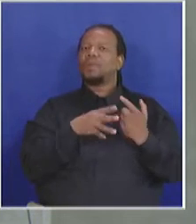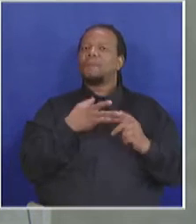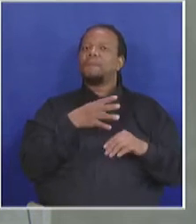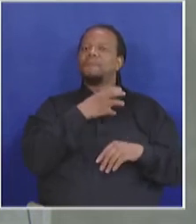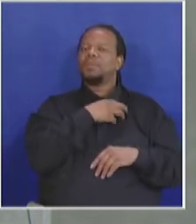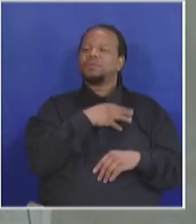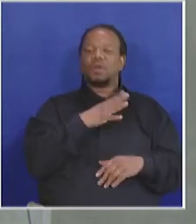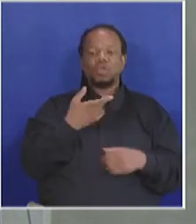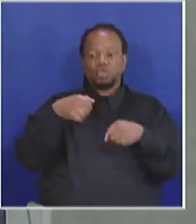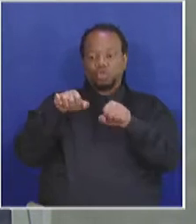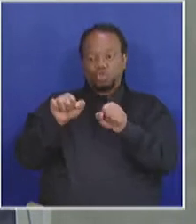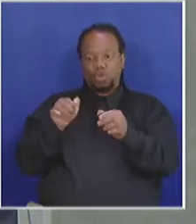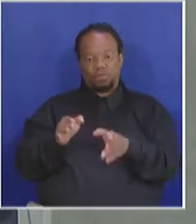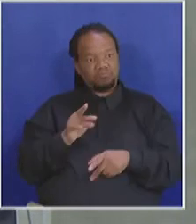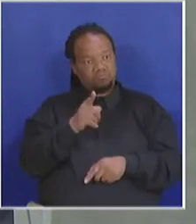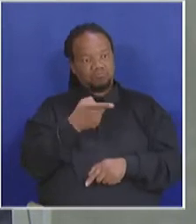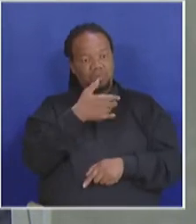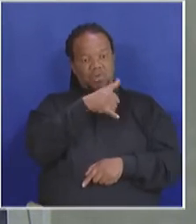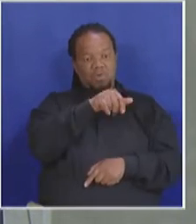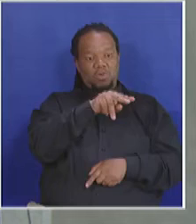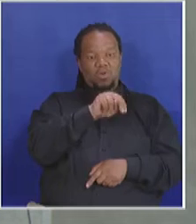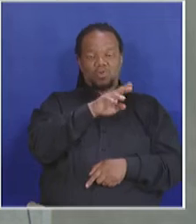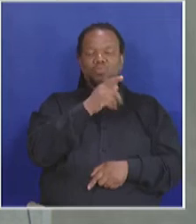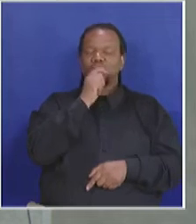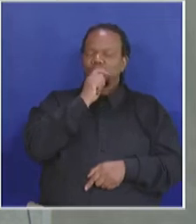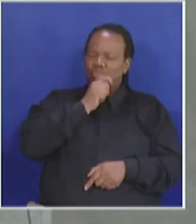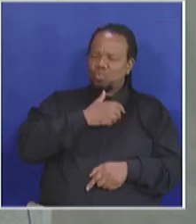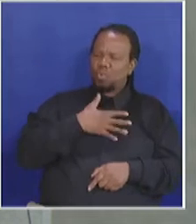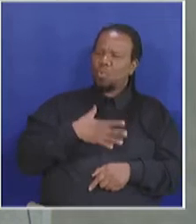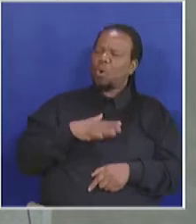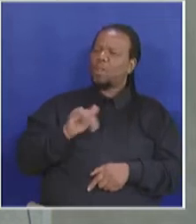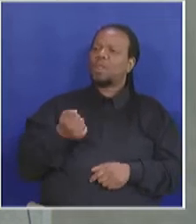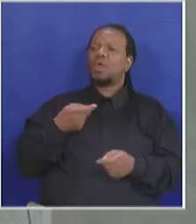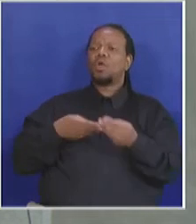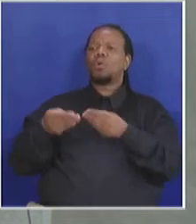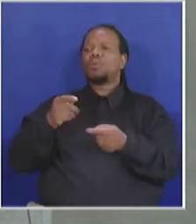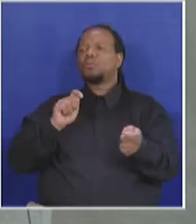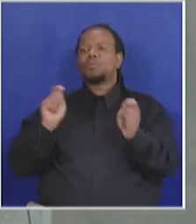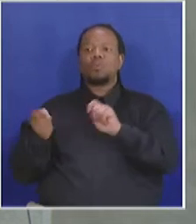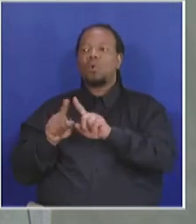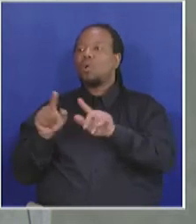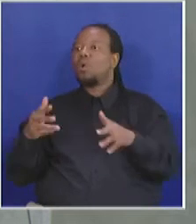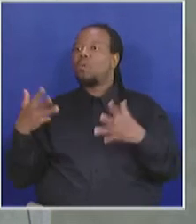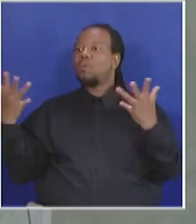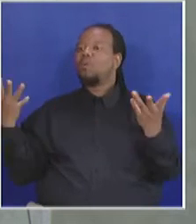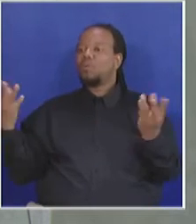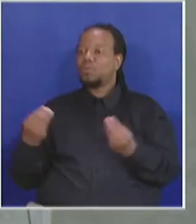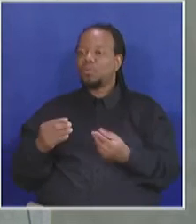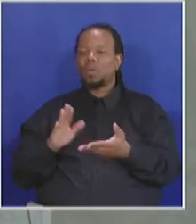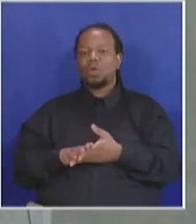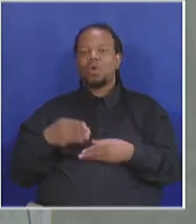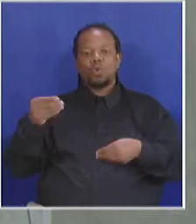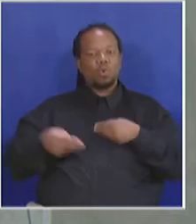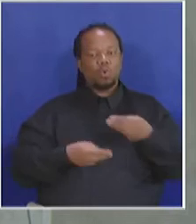say that they are serious about transforming our economy, creating jobs, and fight the scourge of unemployment and corruption and